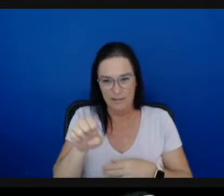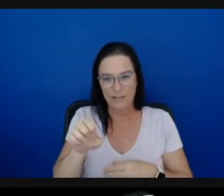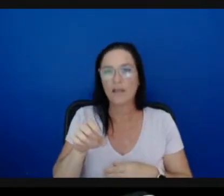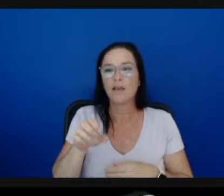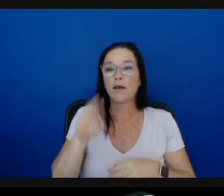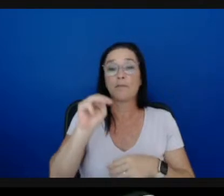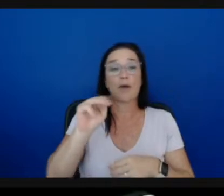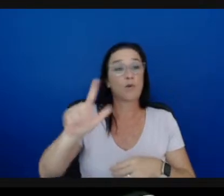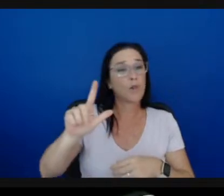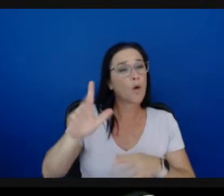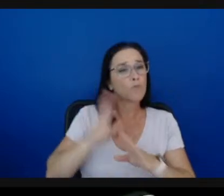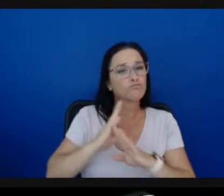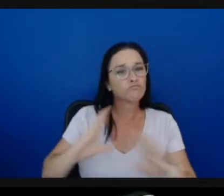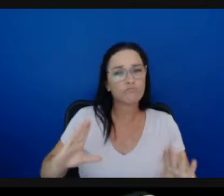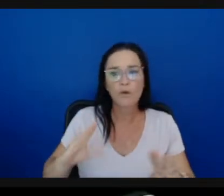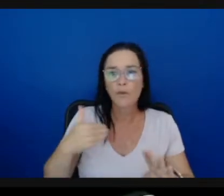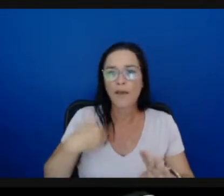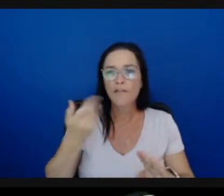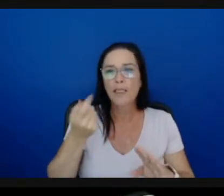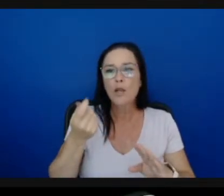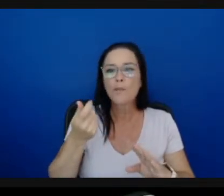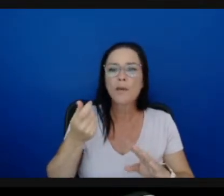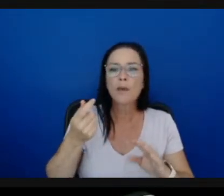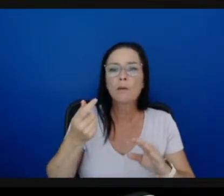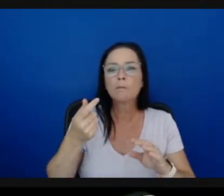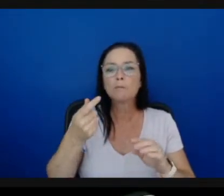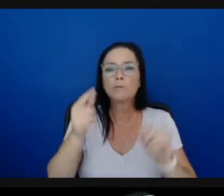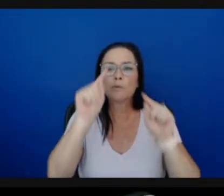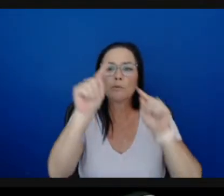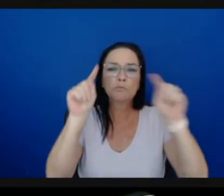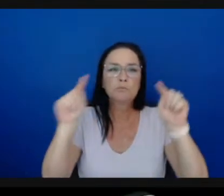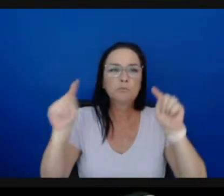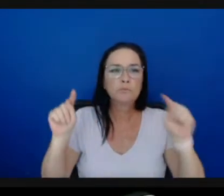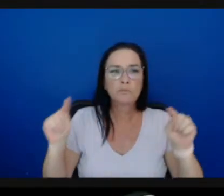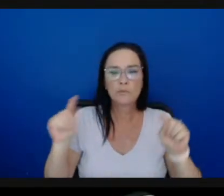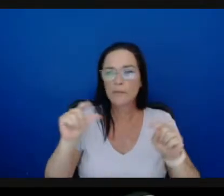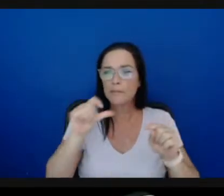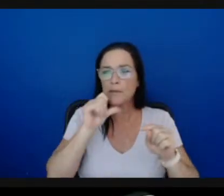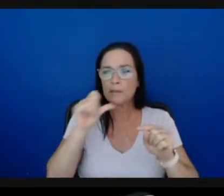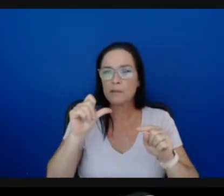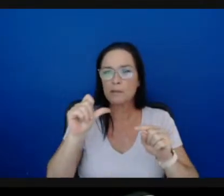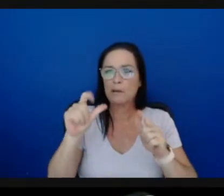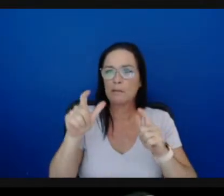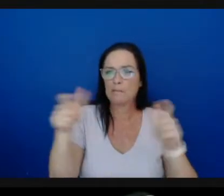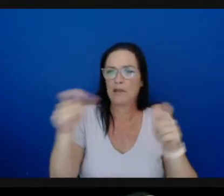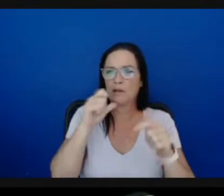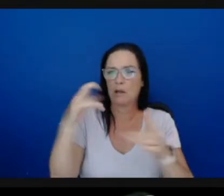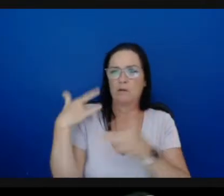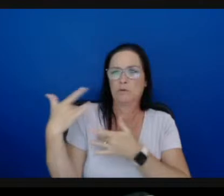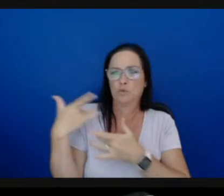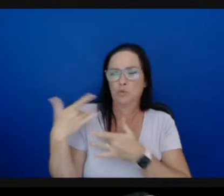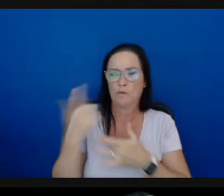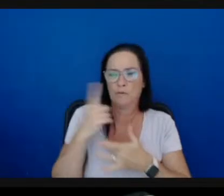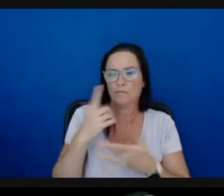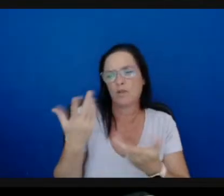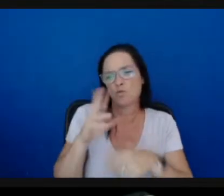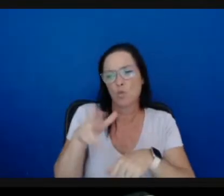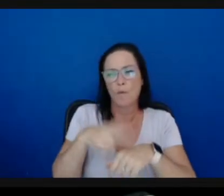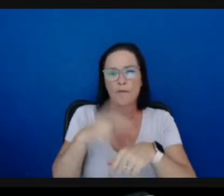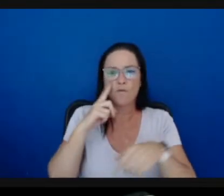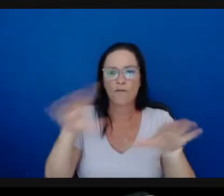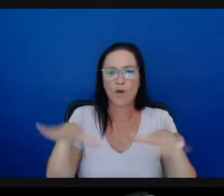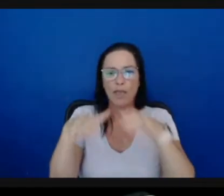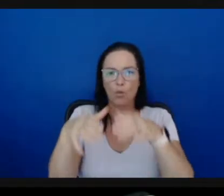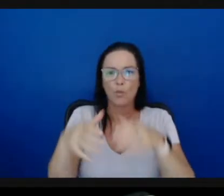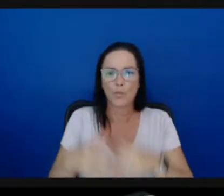quiet. We have some background events elsewhere on the island, but nothing really that concerning. That's all normal for the volcano, for all of the